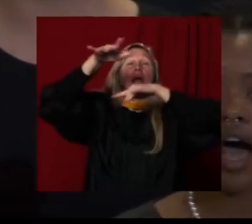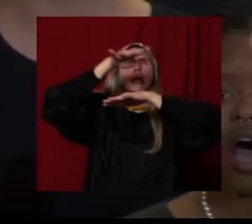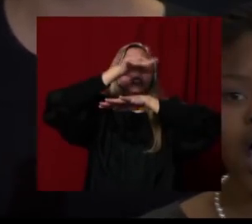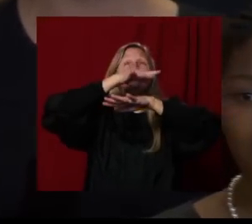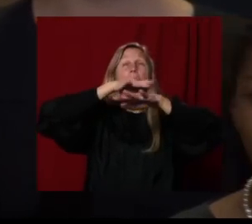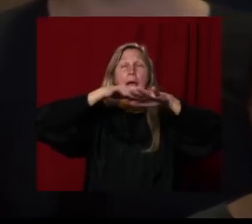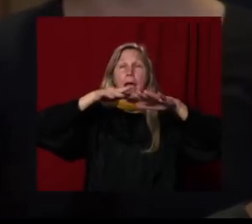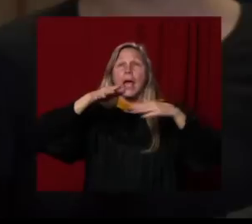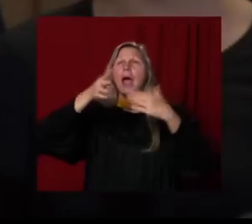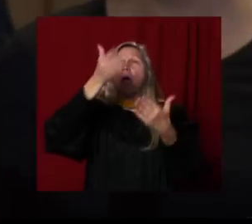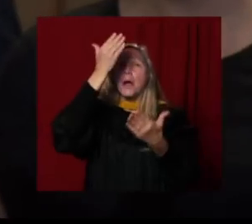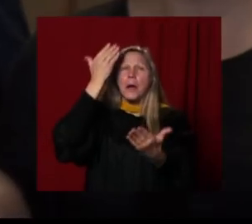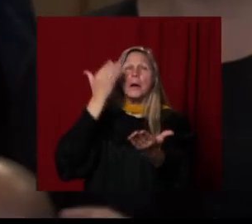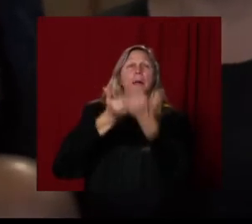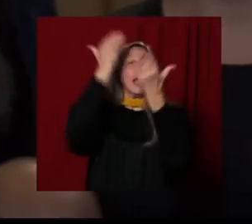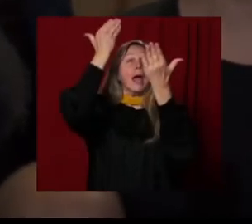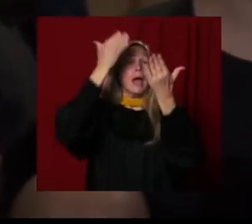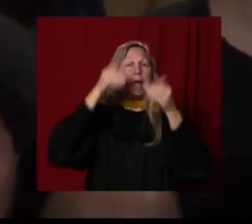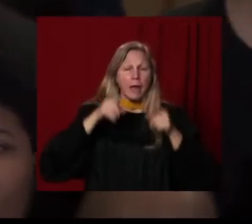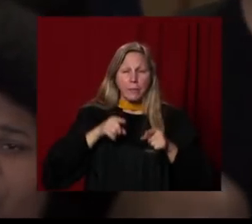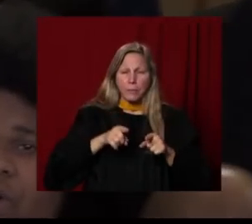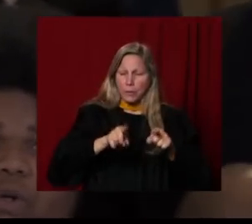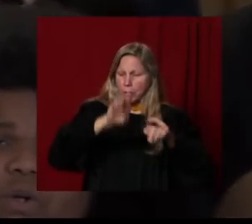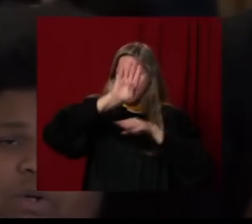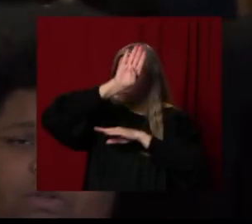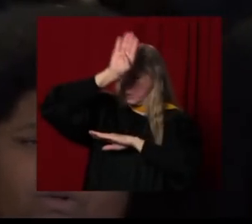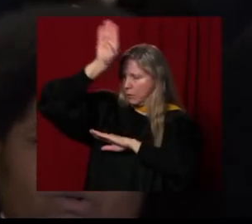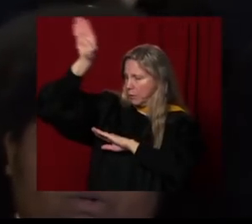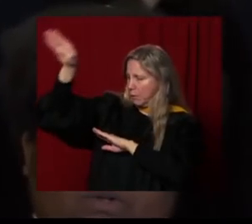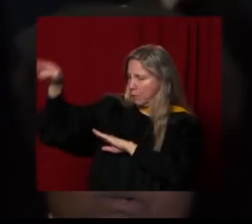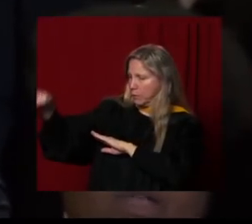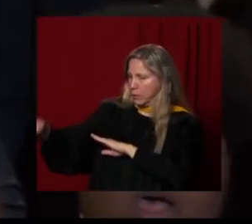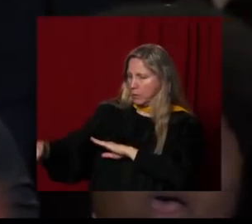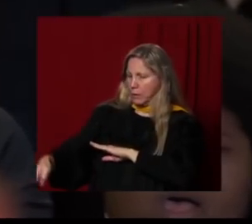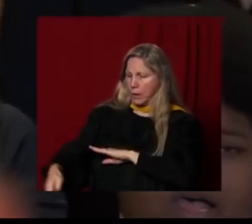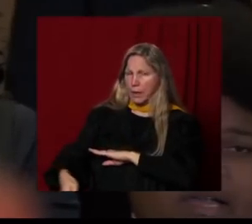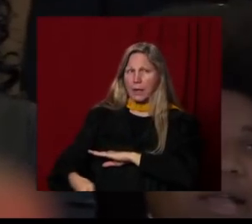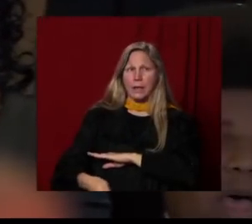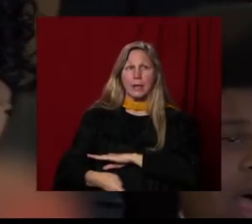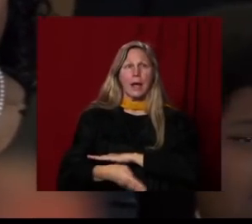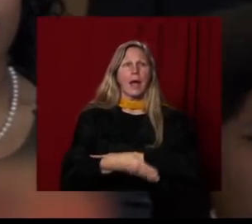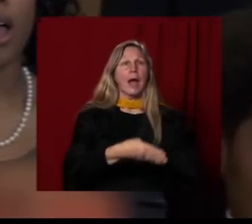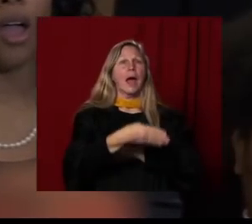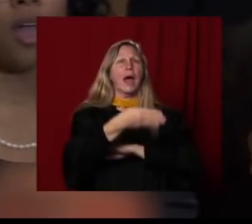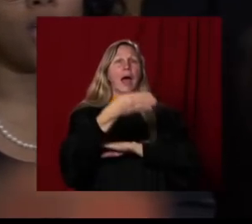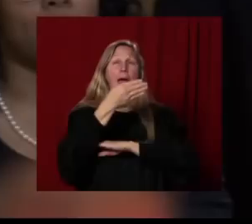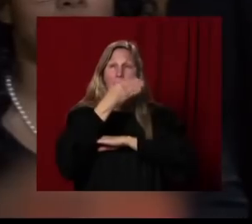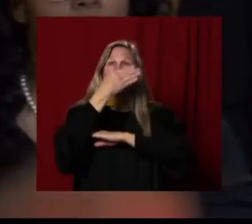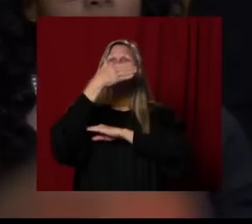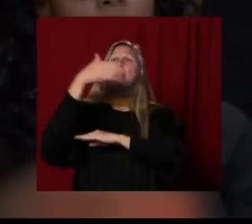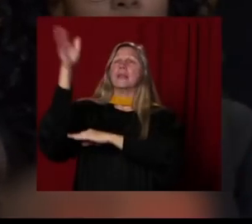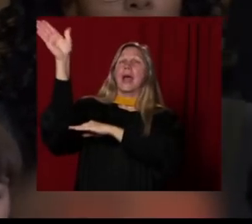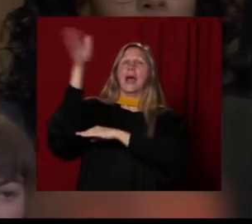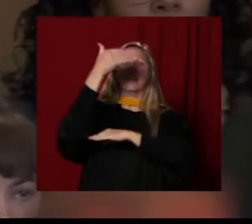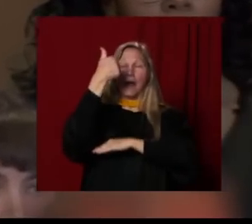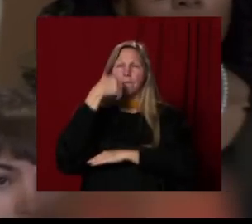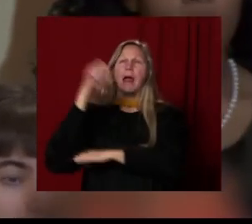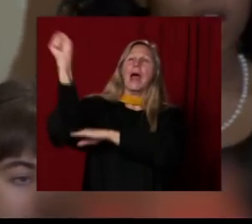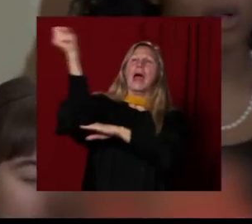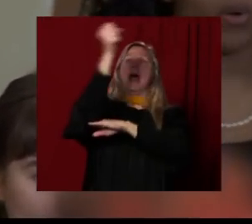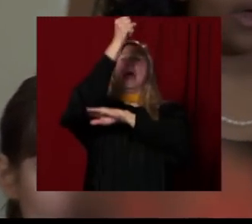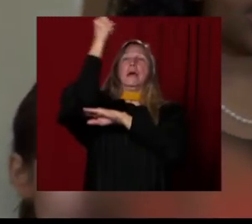in air, gave proof through the night that